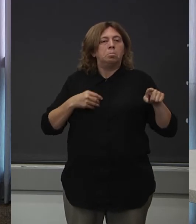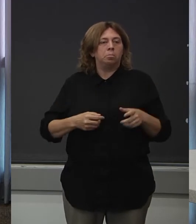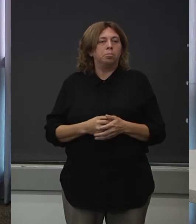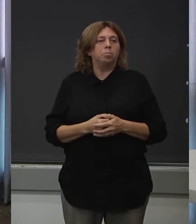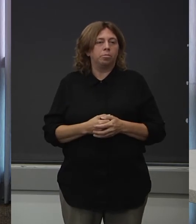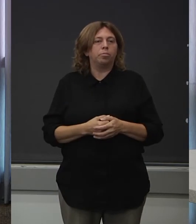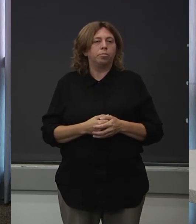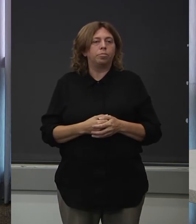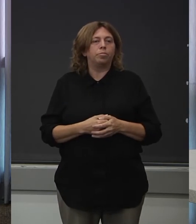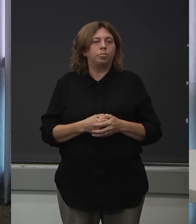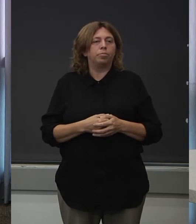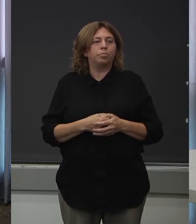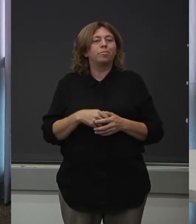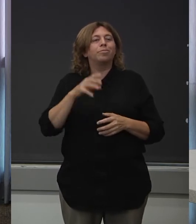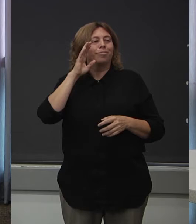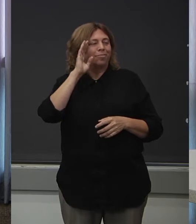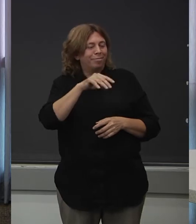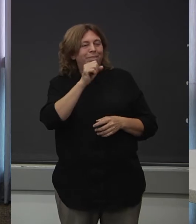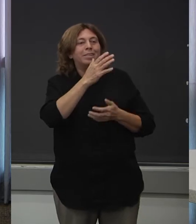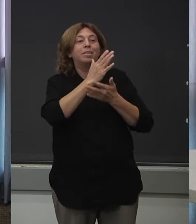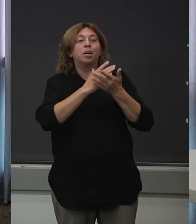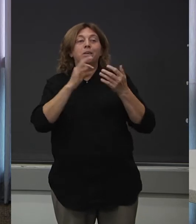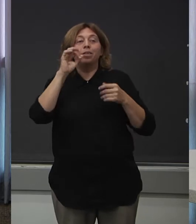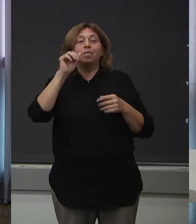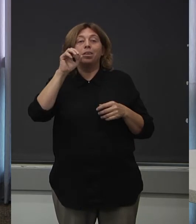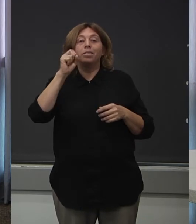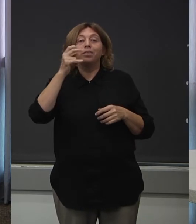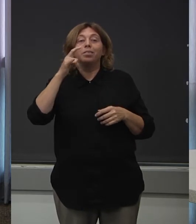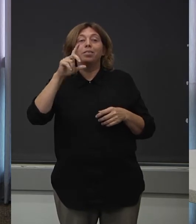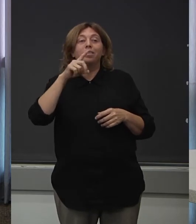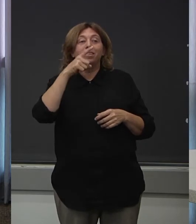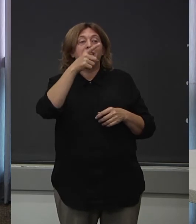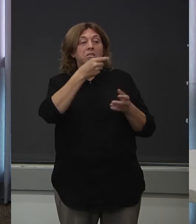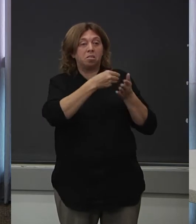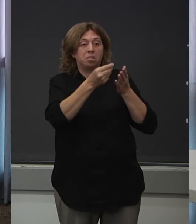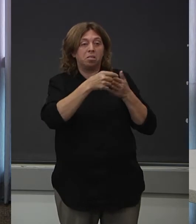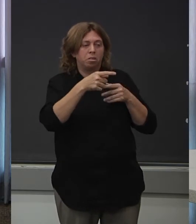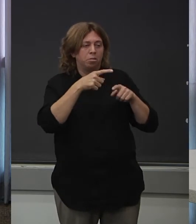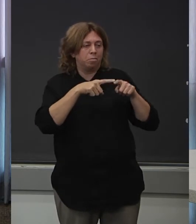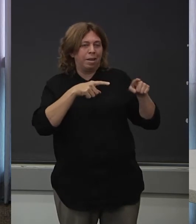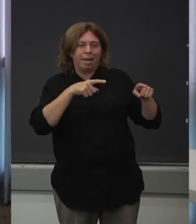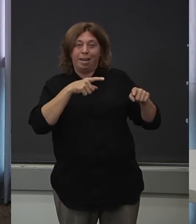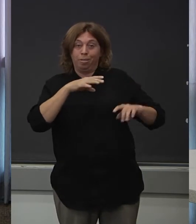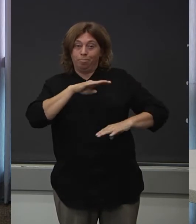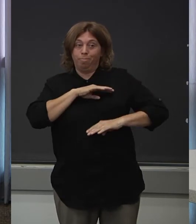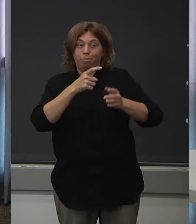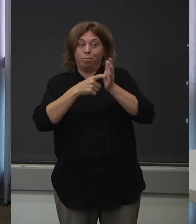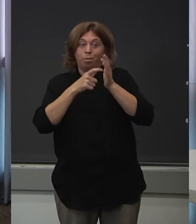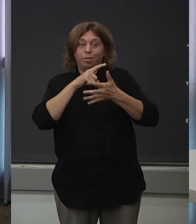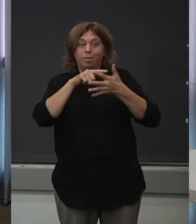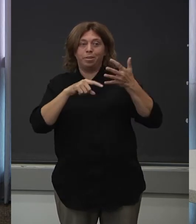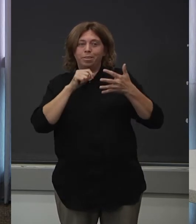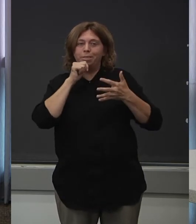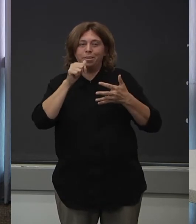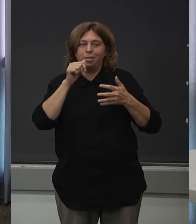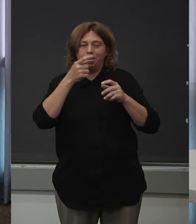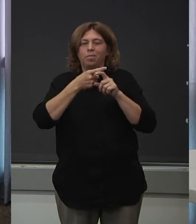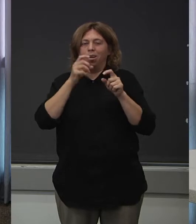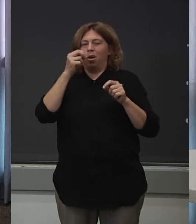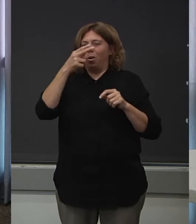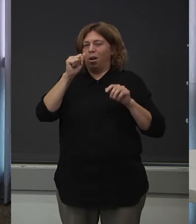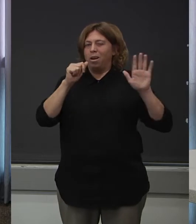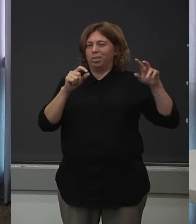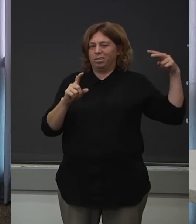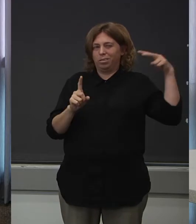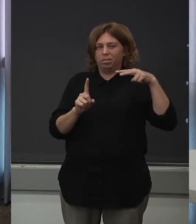definition of face shields that either OHA or Oregon OSHA uses. The ones that basically just cover